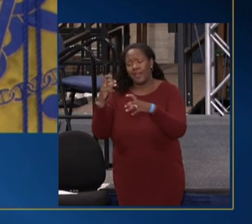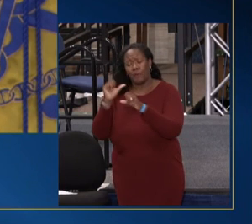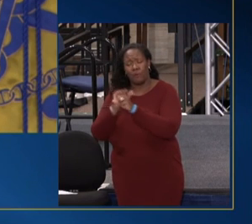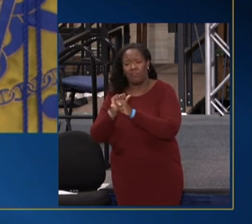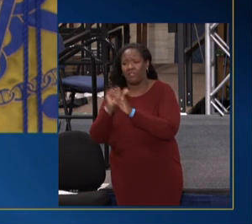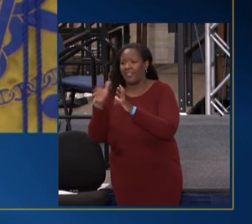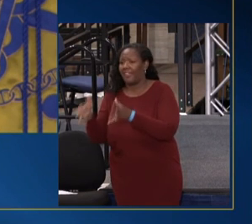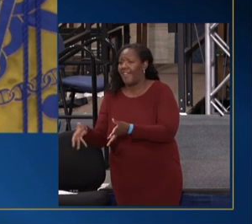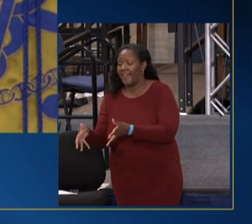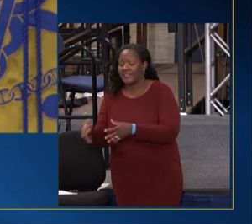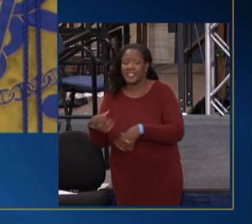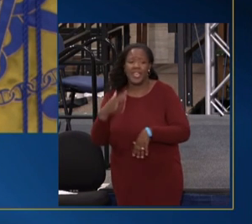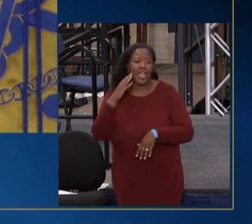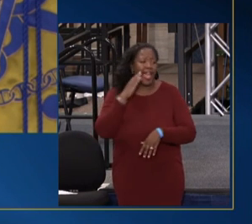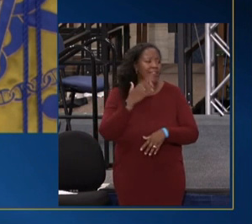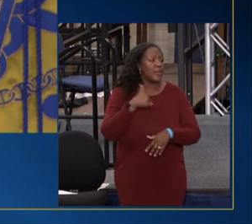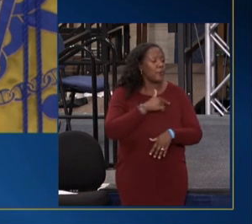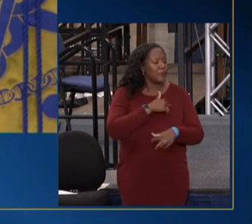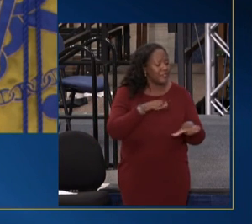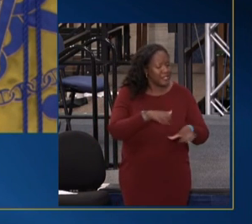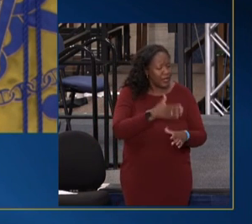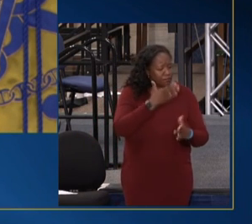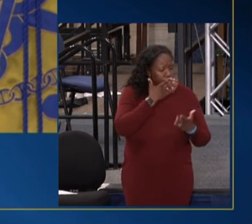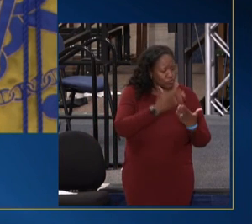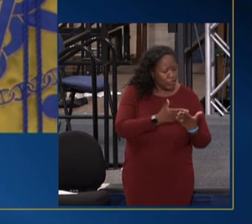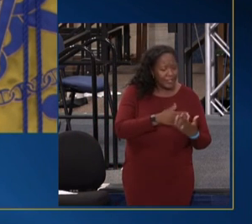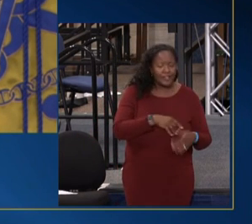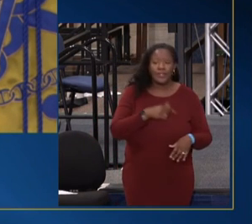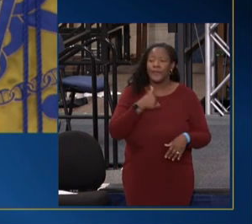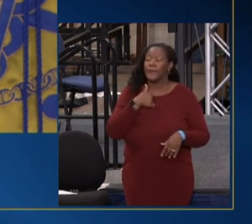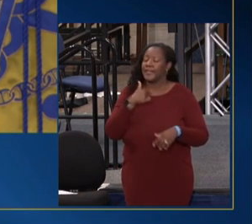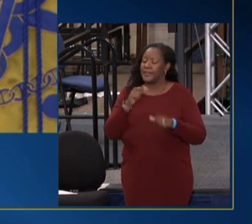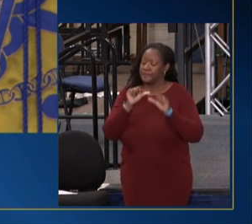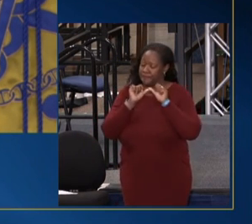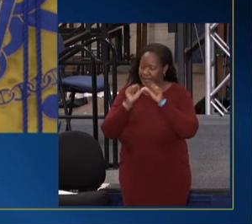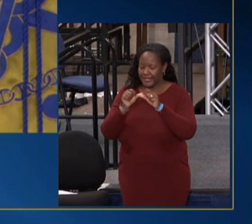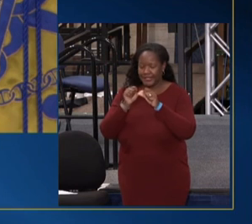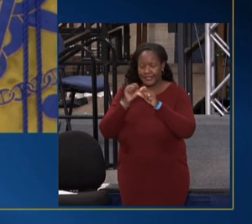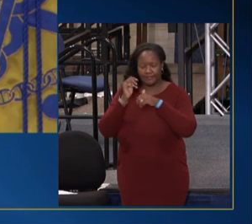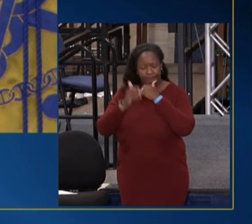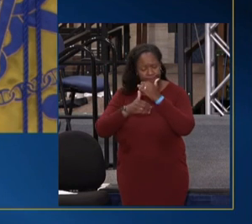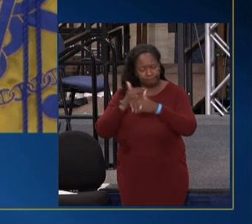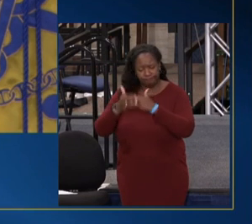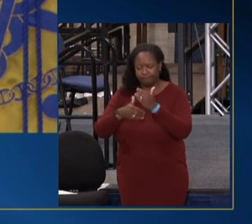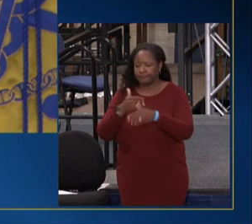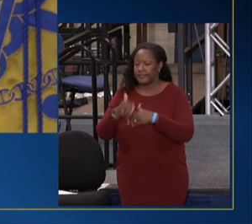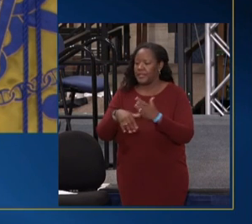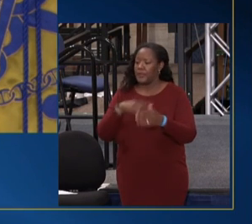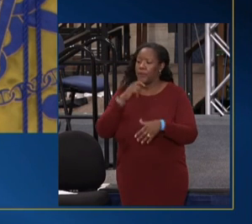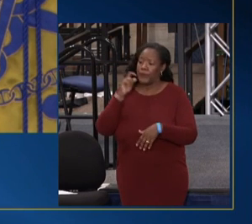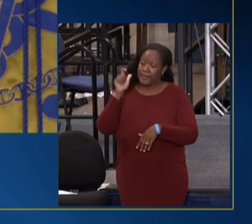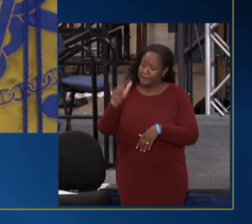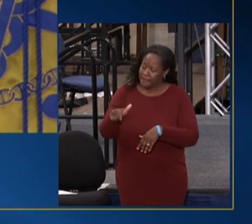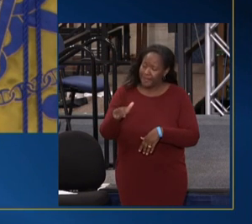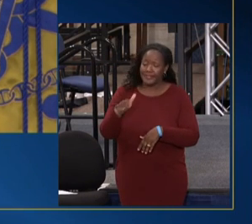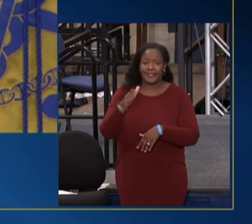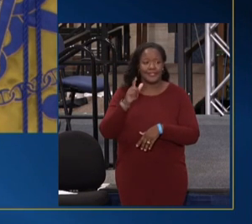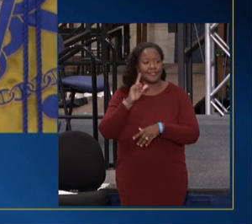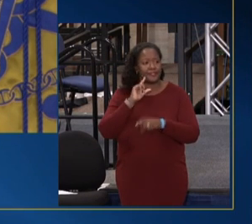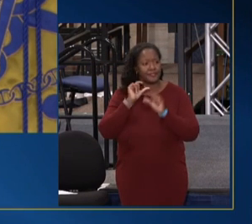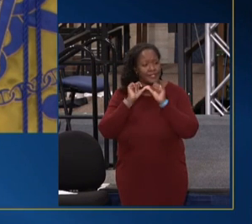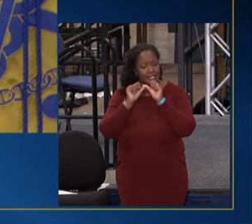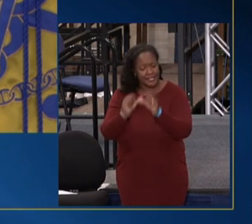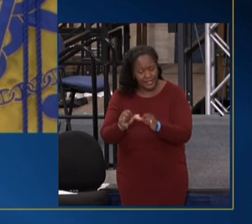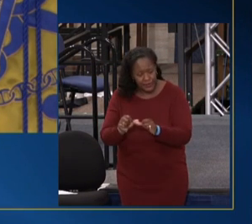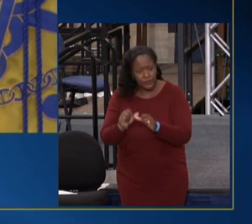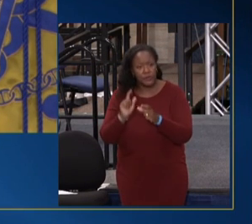done meaningful things. We must continue to make progress in this space. We must continue to stem